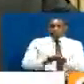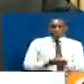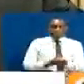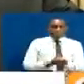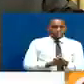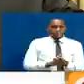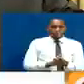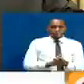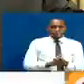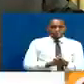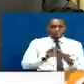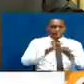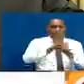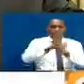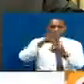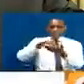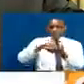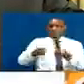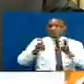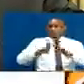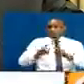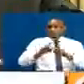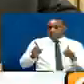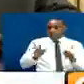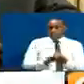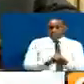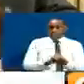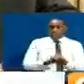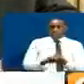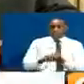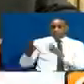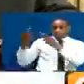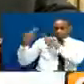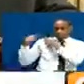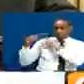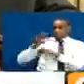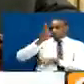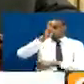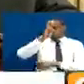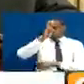are many incidences that happen. But it is up to the police